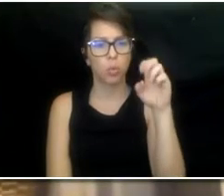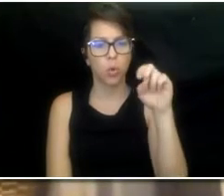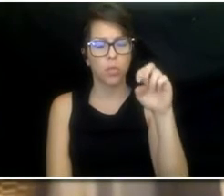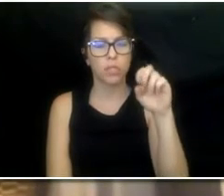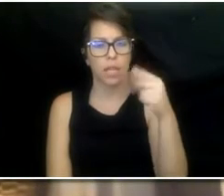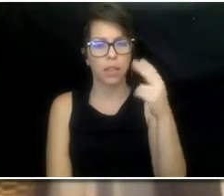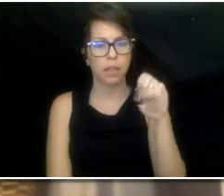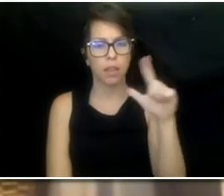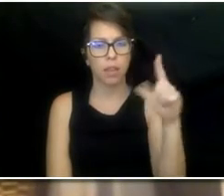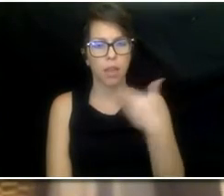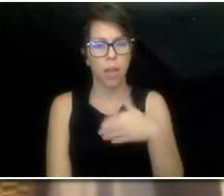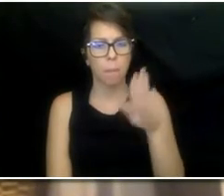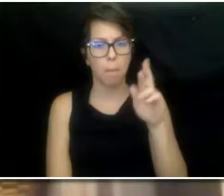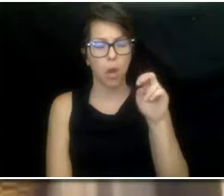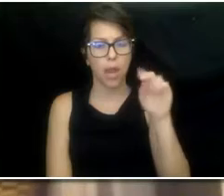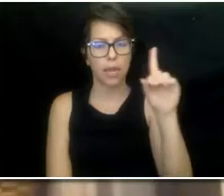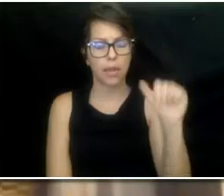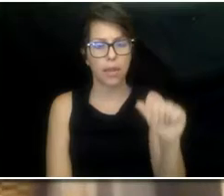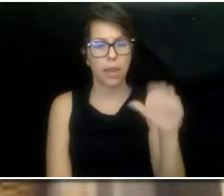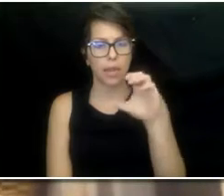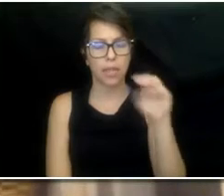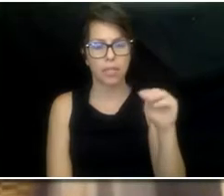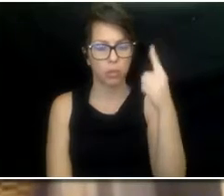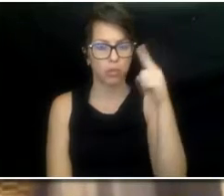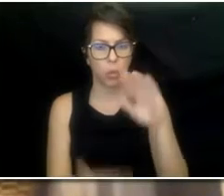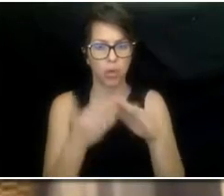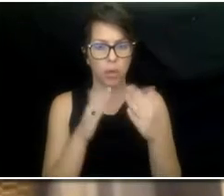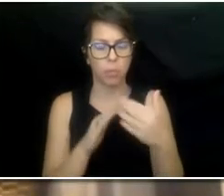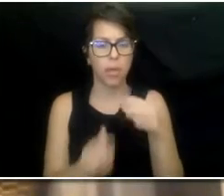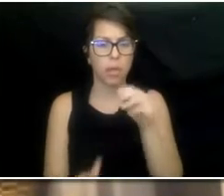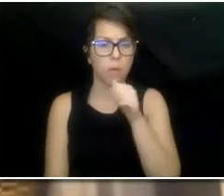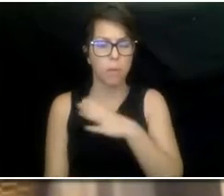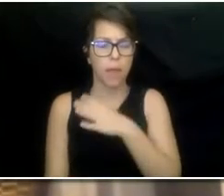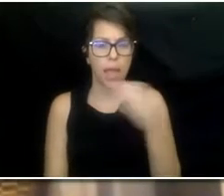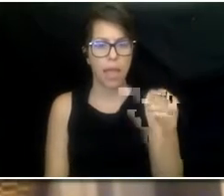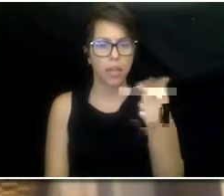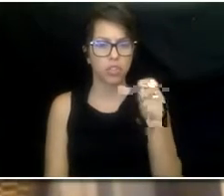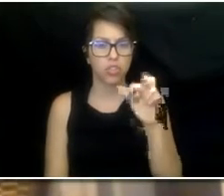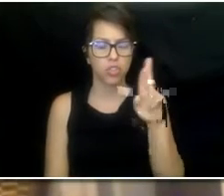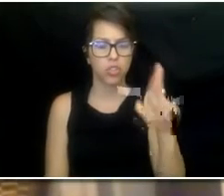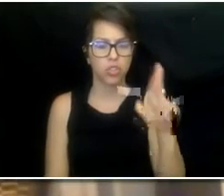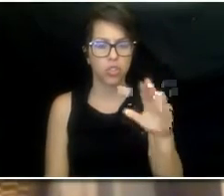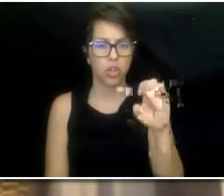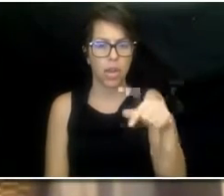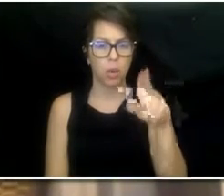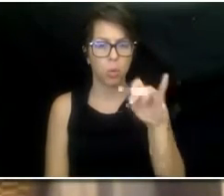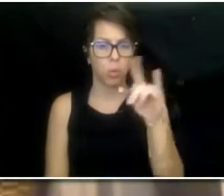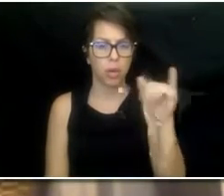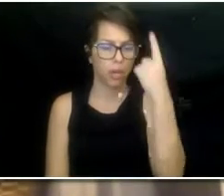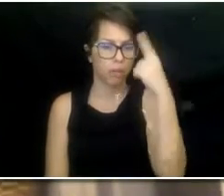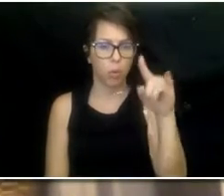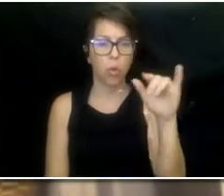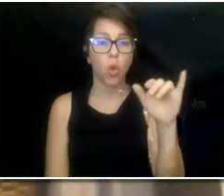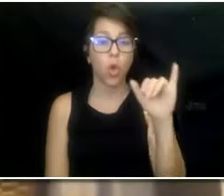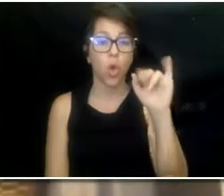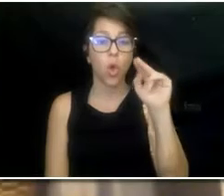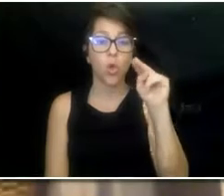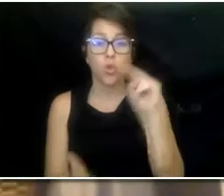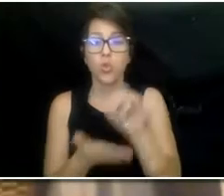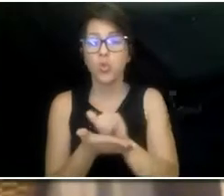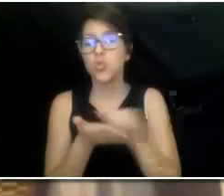unmuted by the host I will be calling on panelists to testify please listen for your name to be called I will be